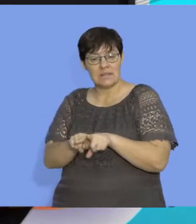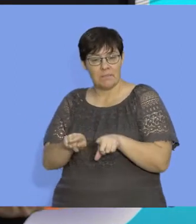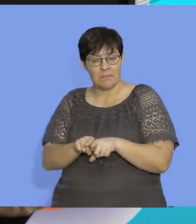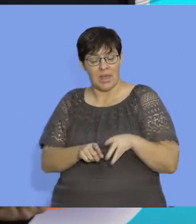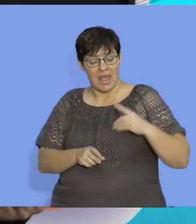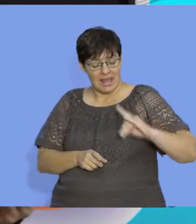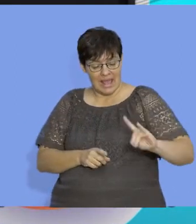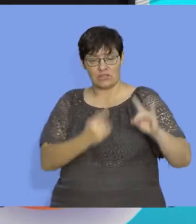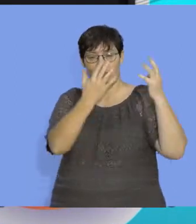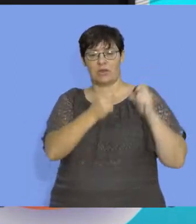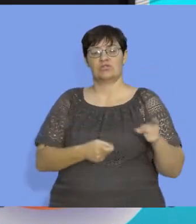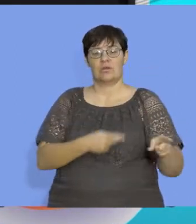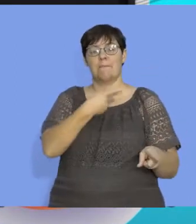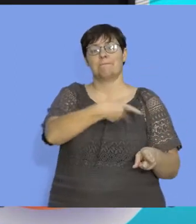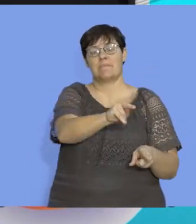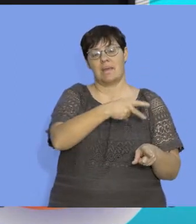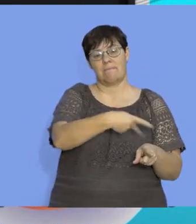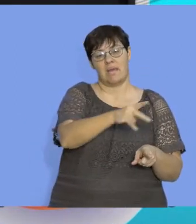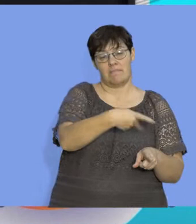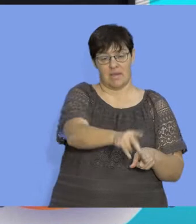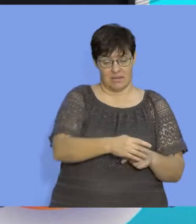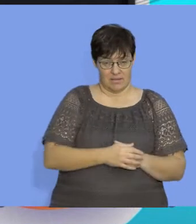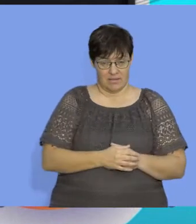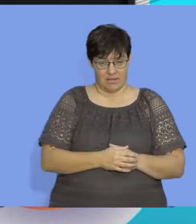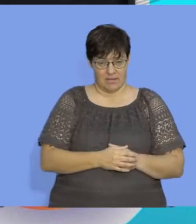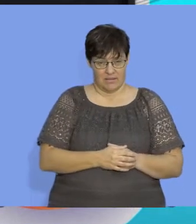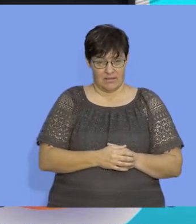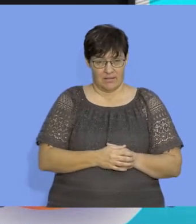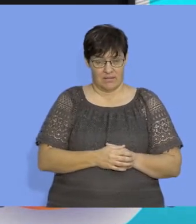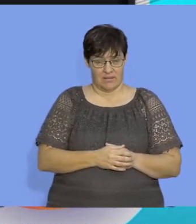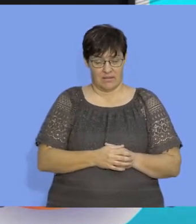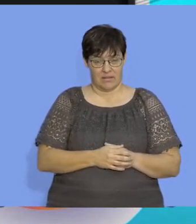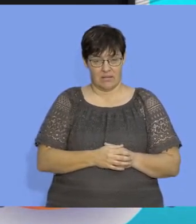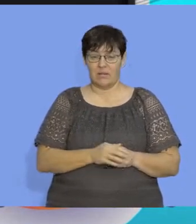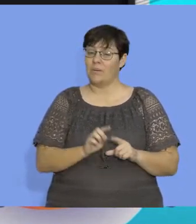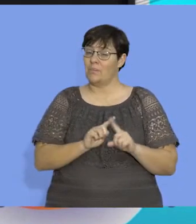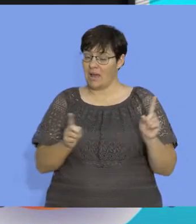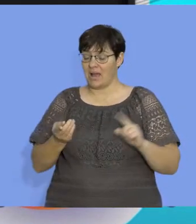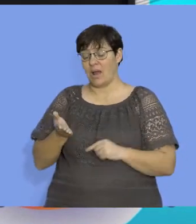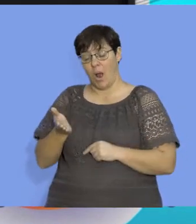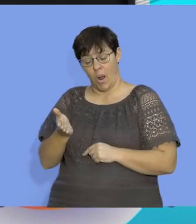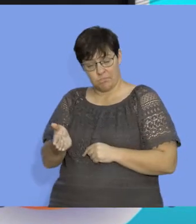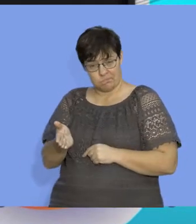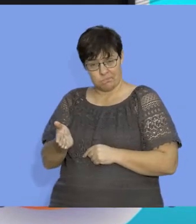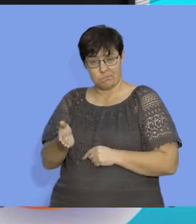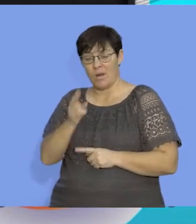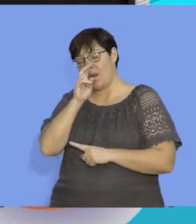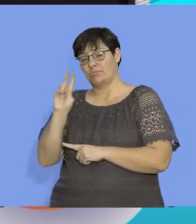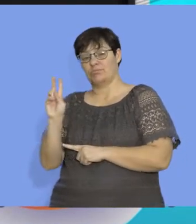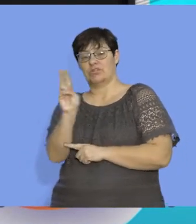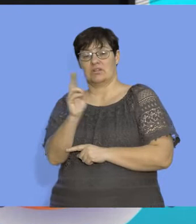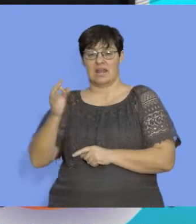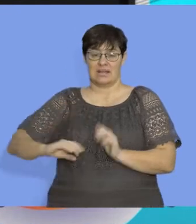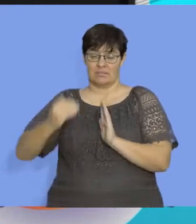payments, right? But it will definitely appear in my projected income statement,